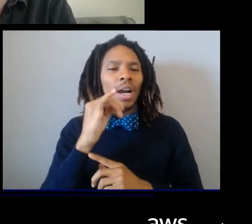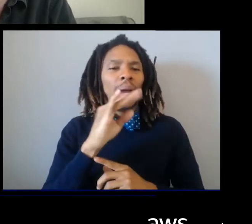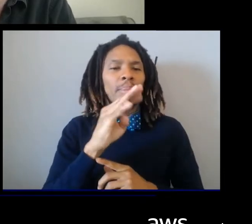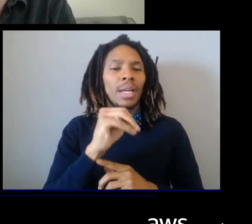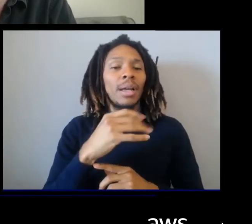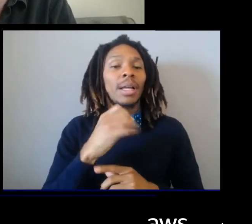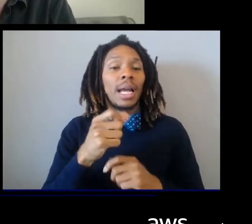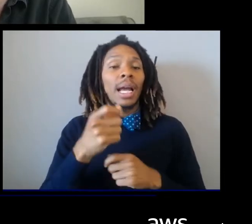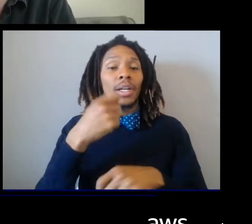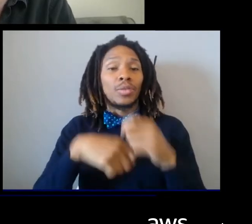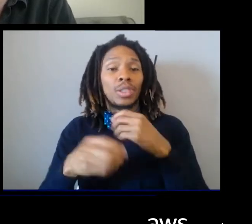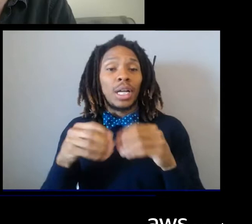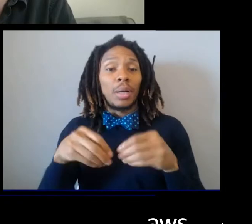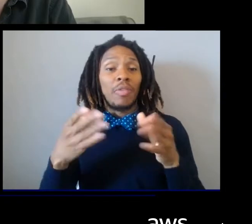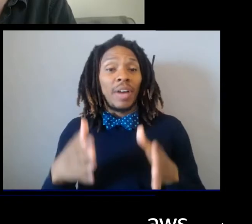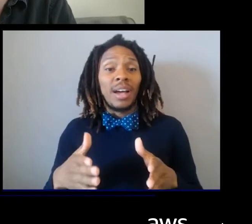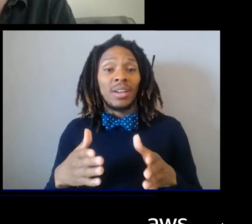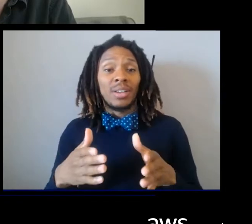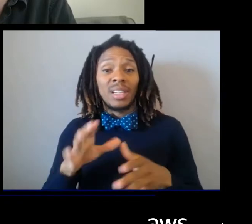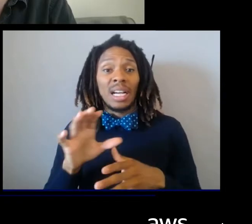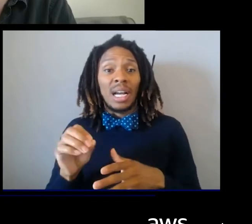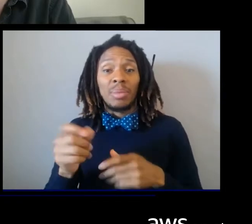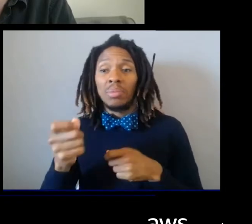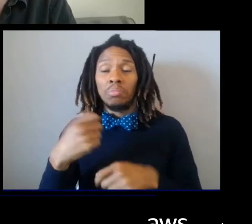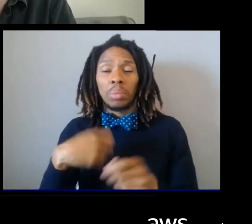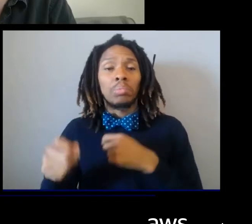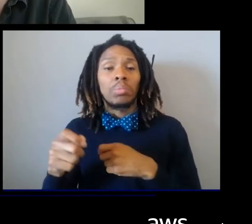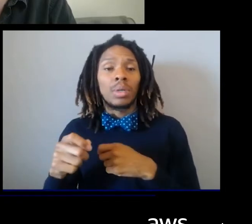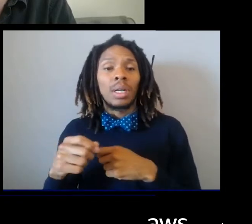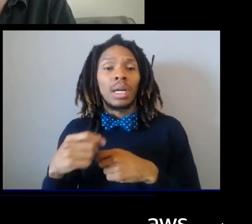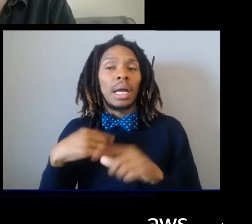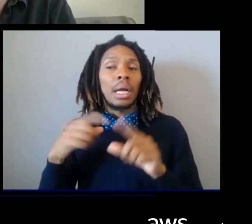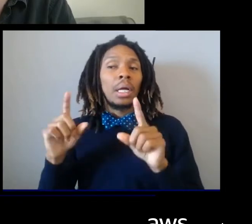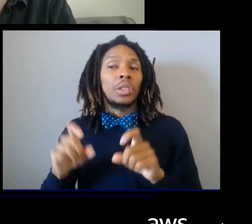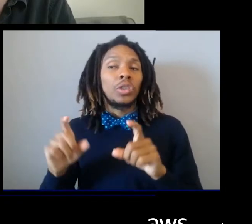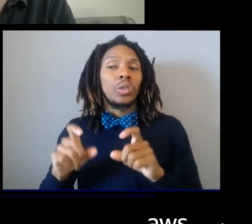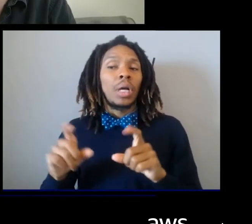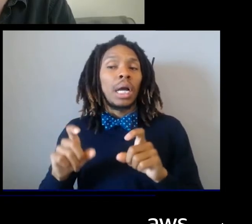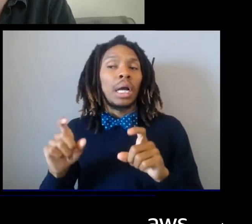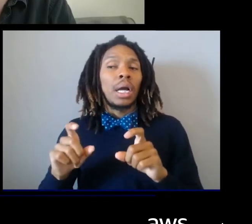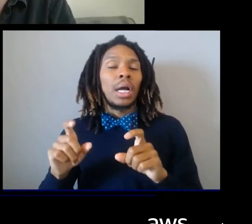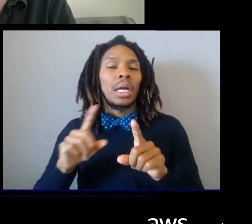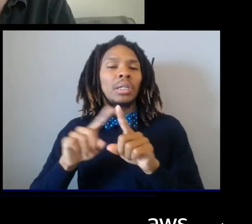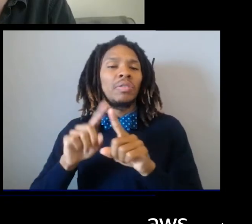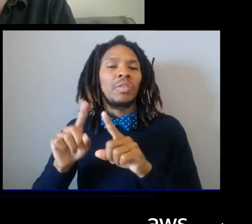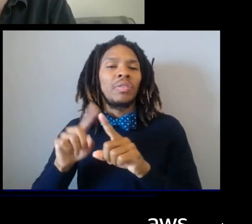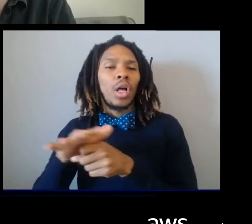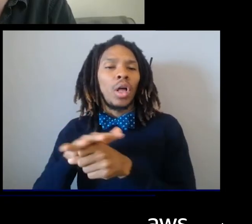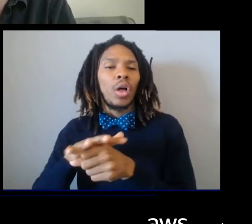which provider I'm using, and I can try out this experiment in different locations with